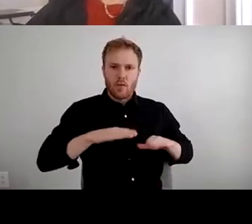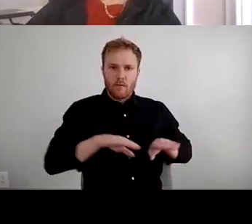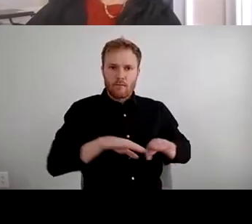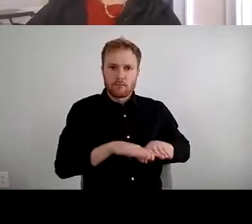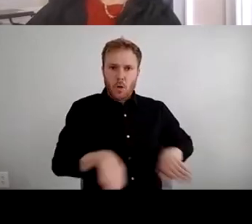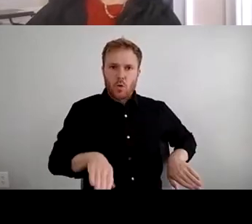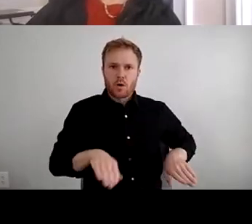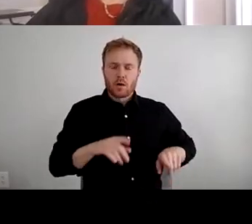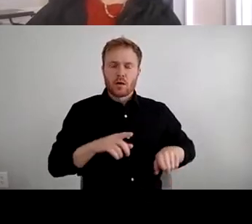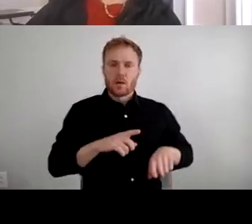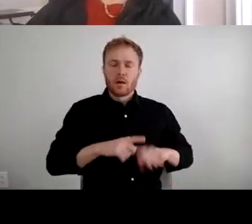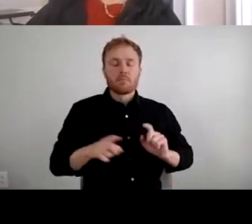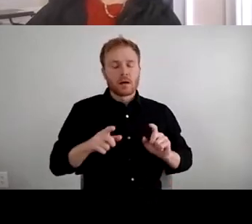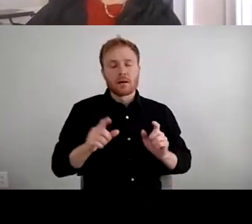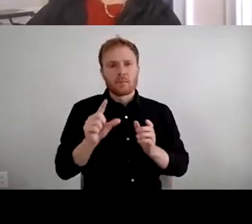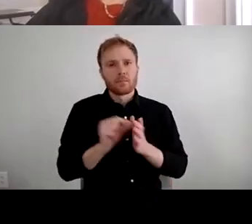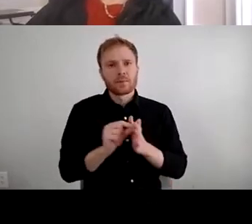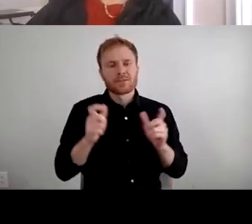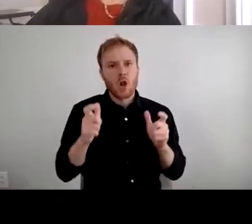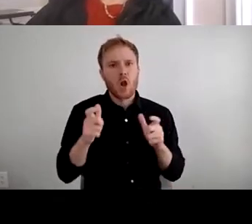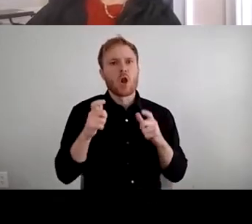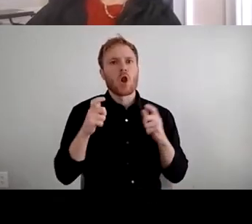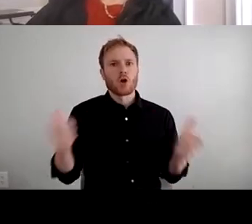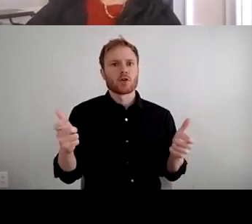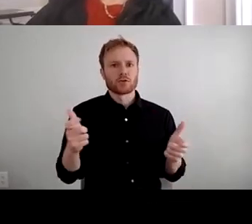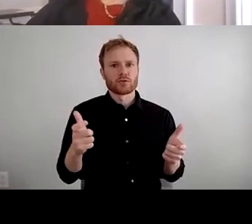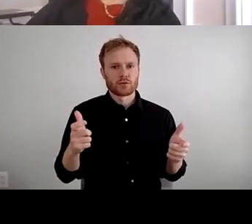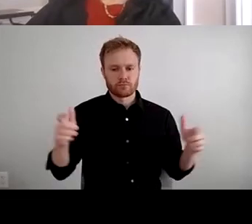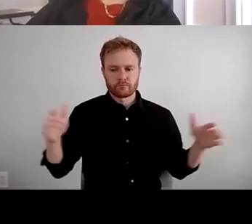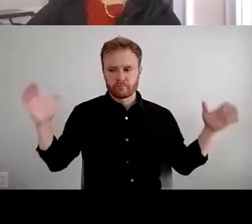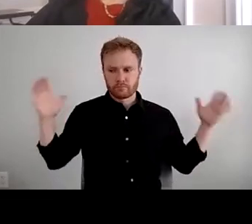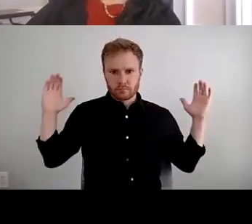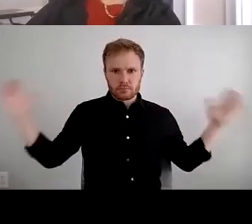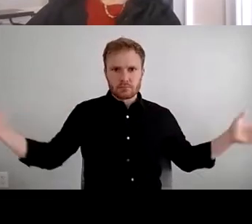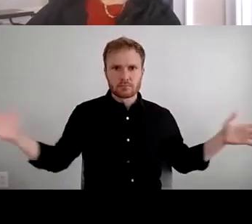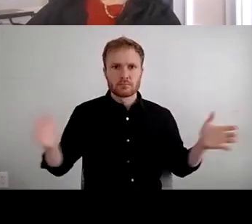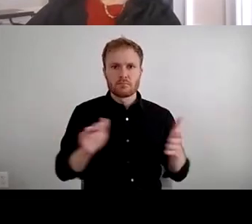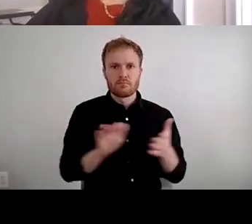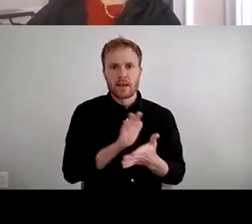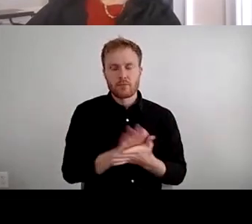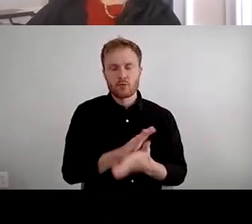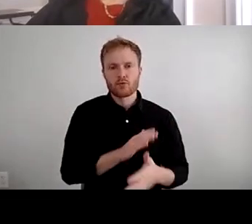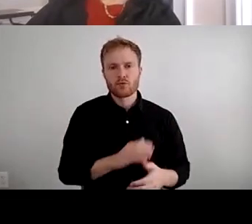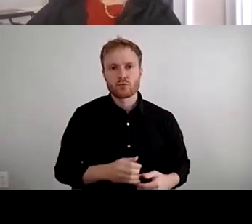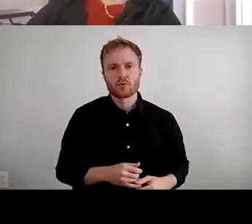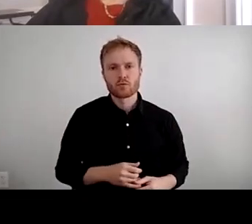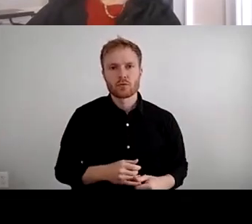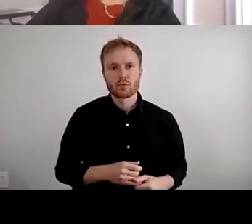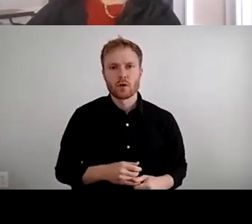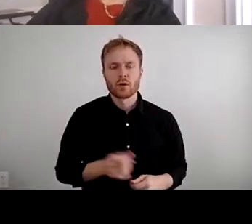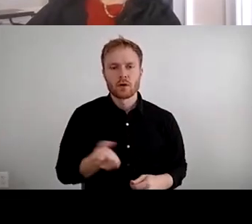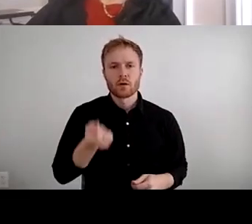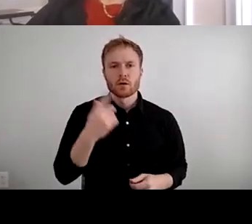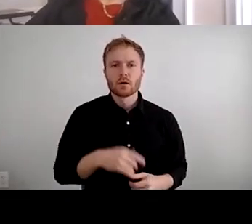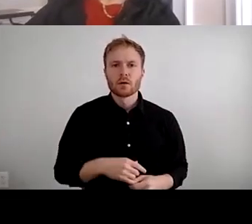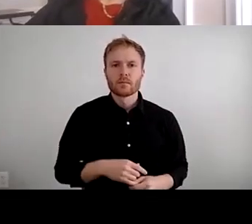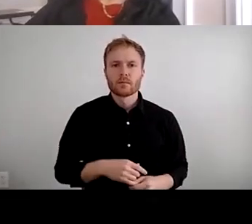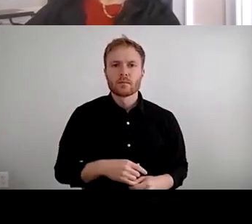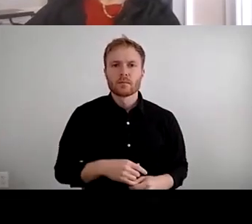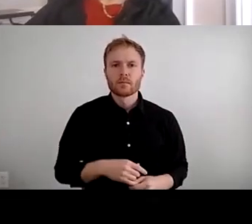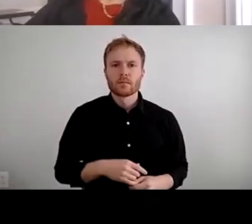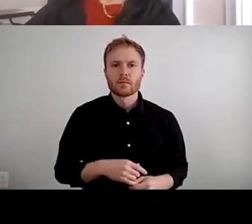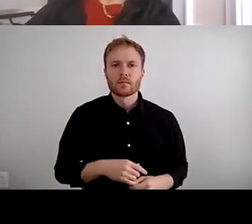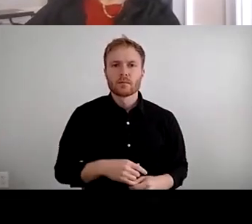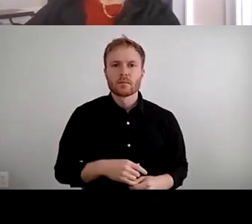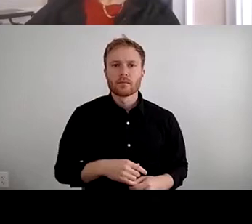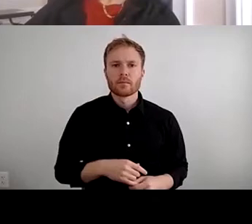prints large sheets of paper, right? So I understand that. We do, that's what we do with our,